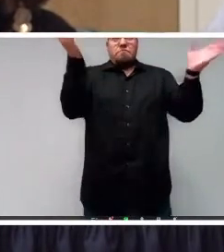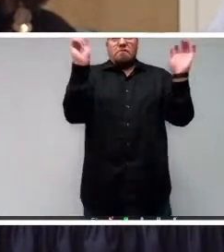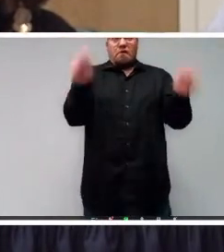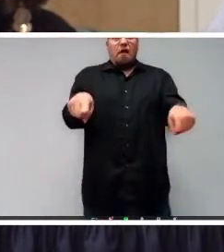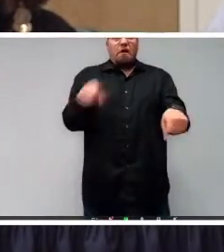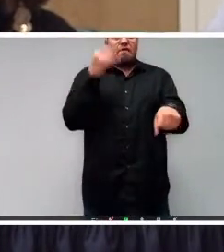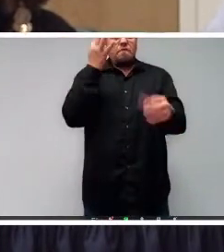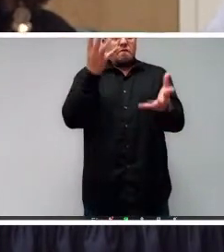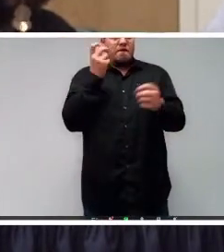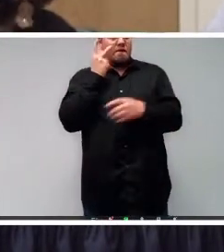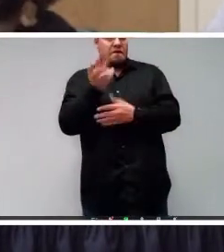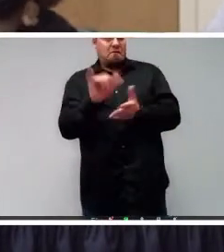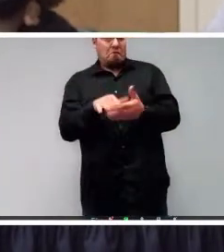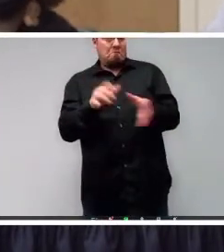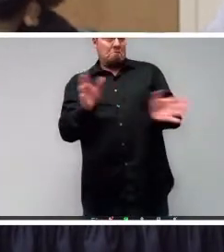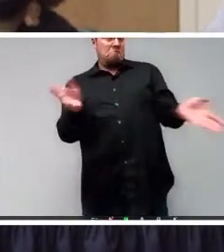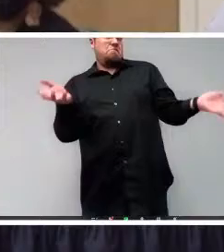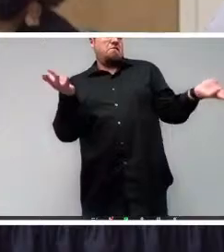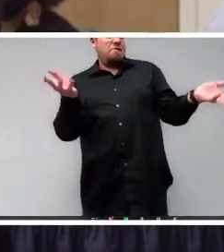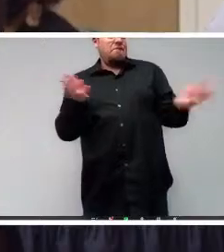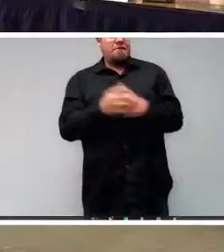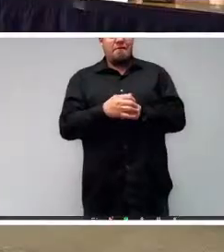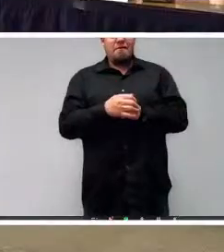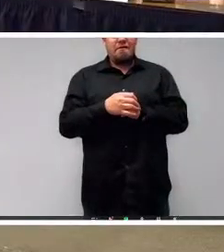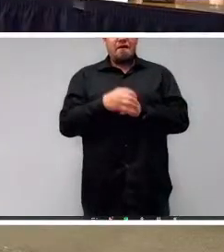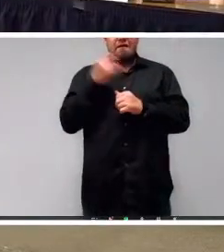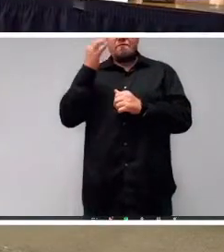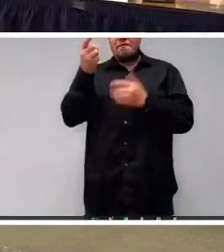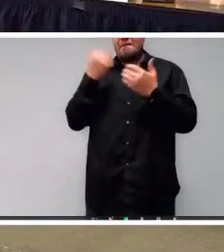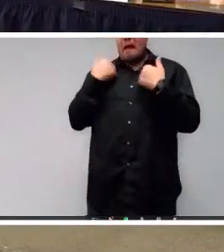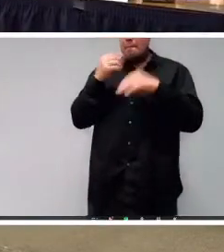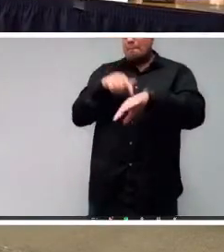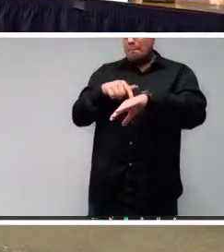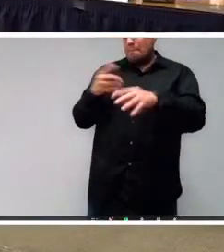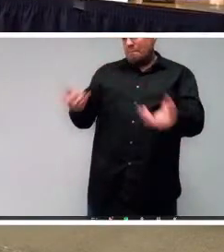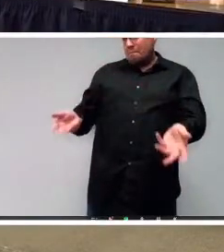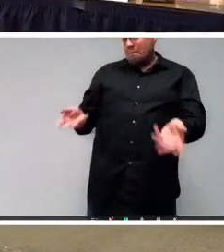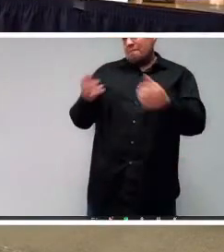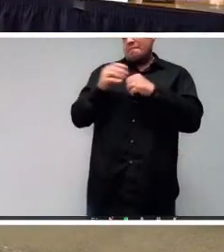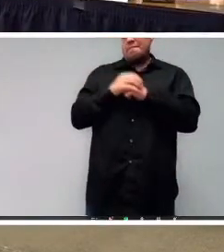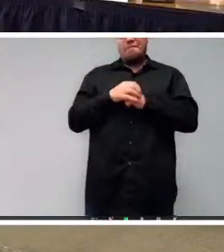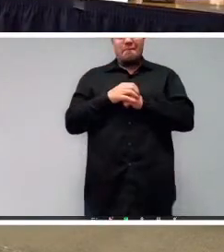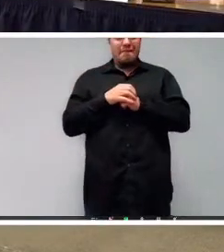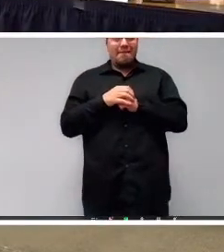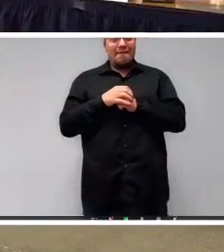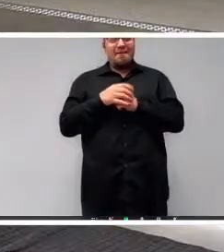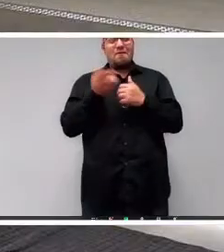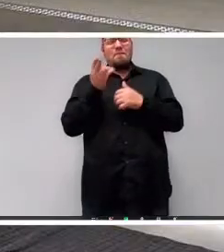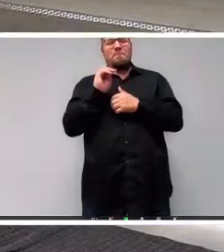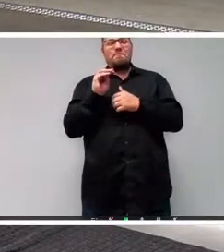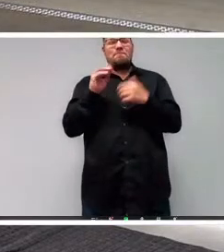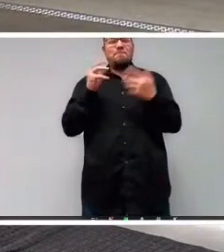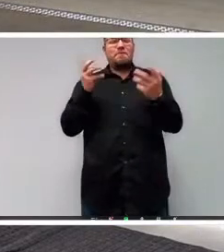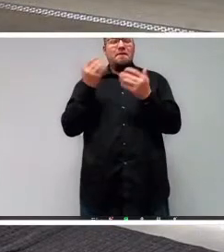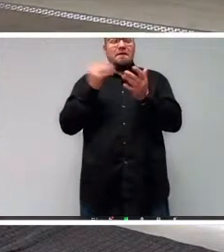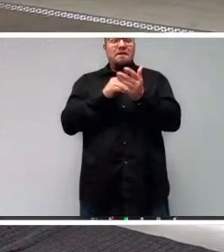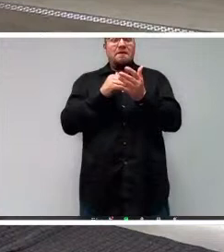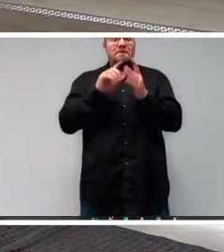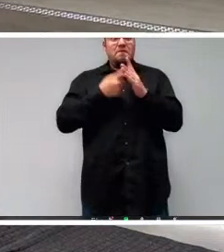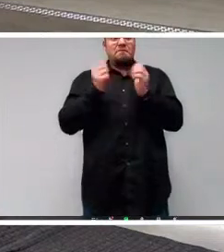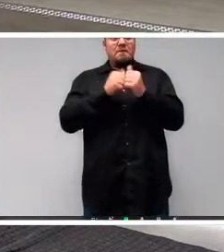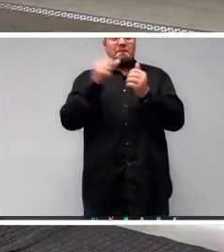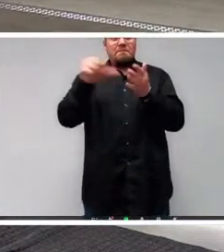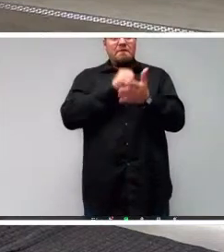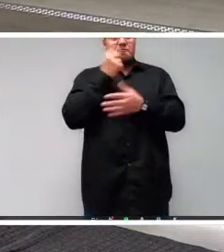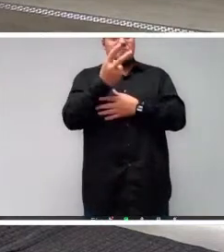but offline perhaps. Not tonight. So again, starting with page 2, you see